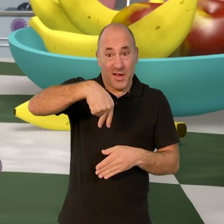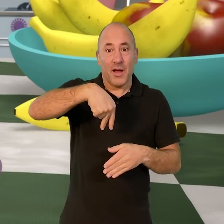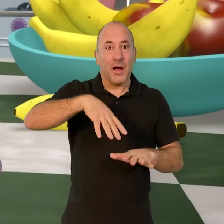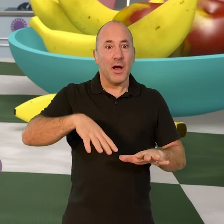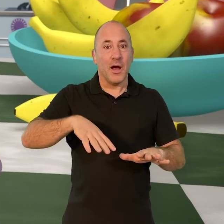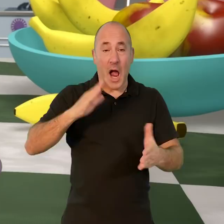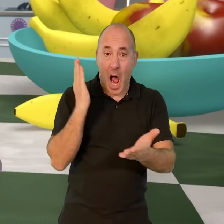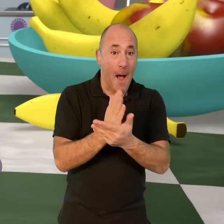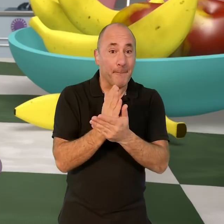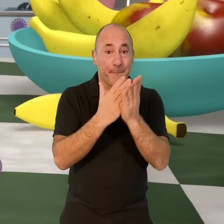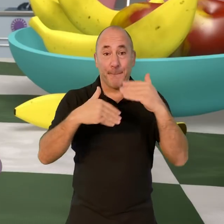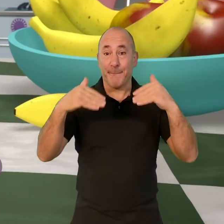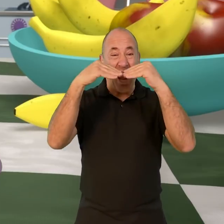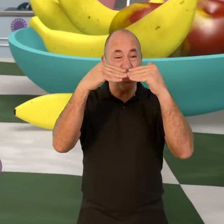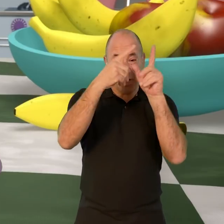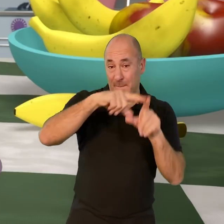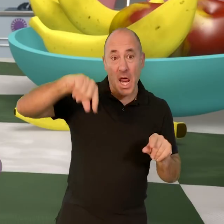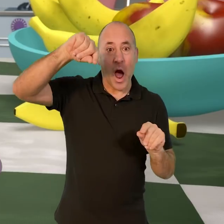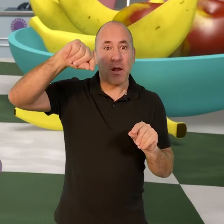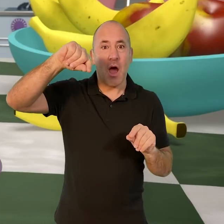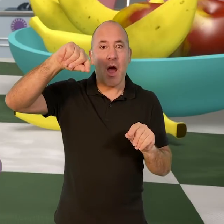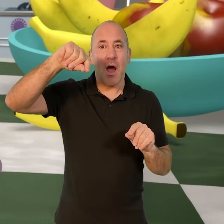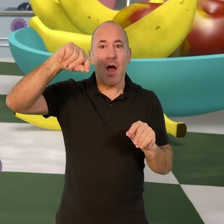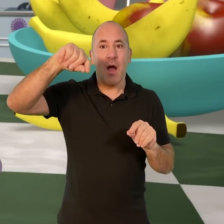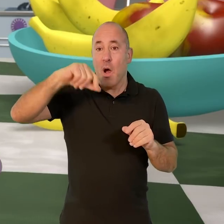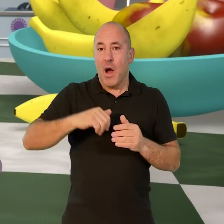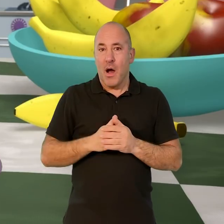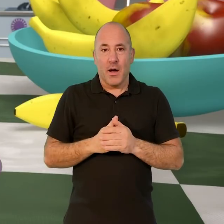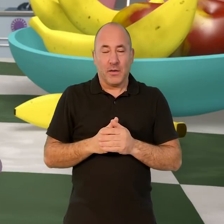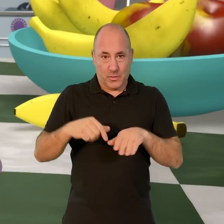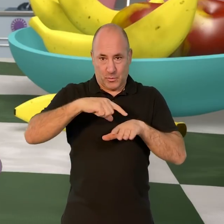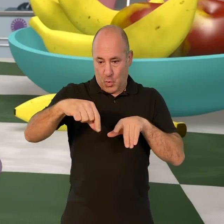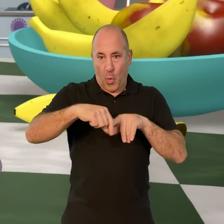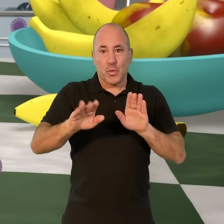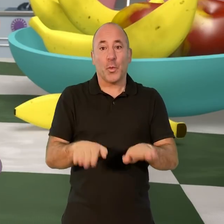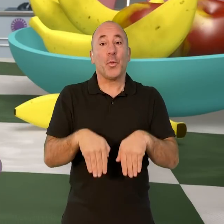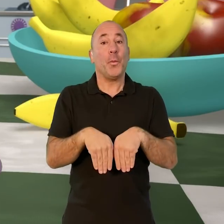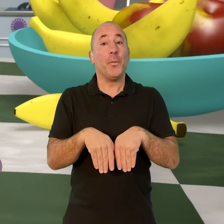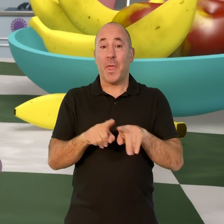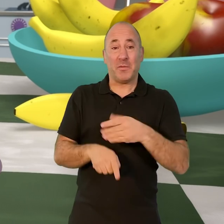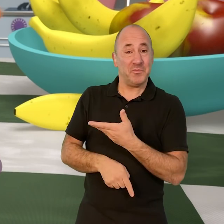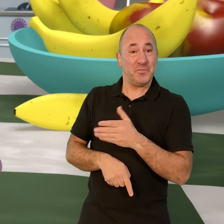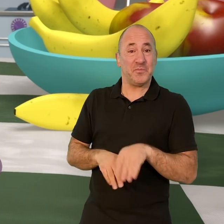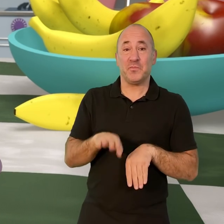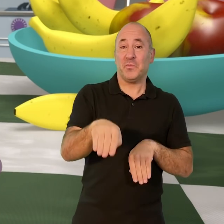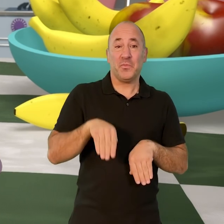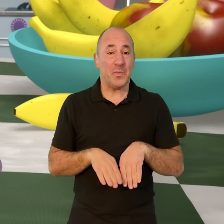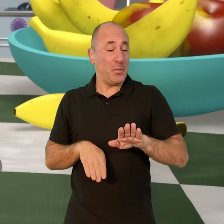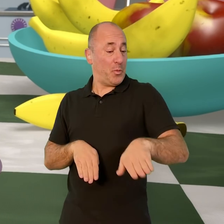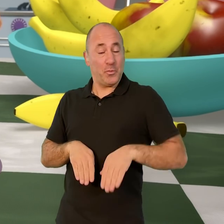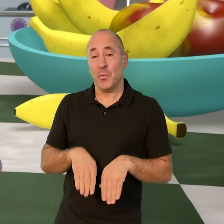stage. She is a real-life ballerina banana. She's got pointy toes,